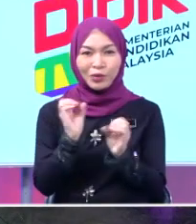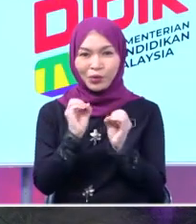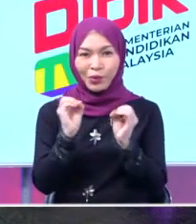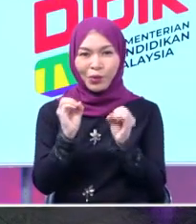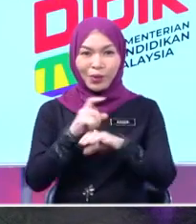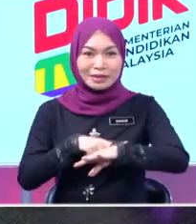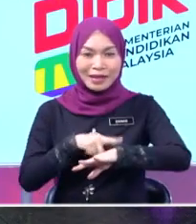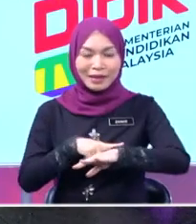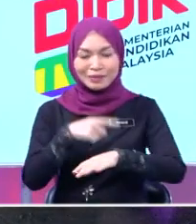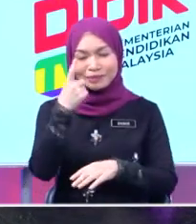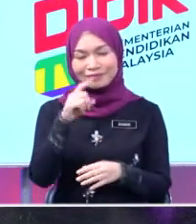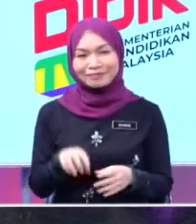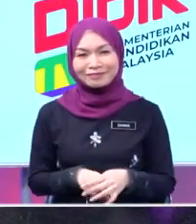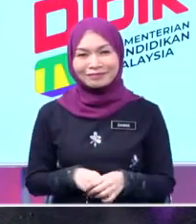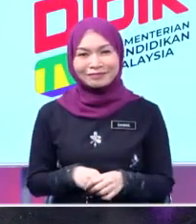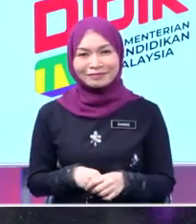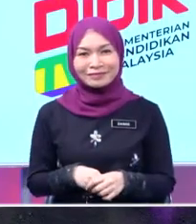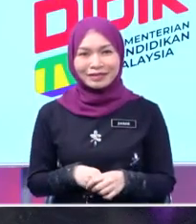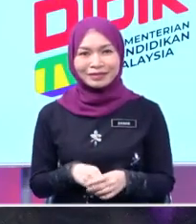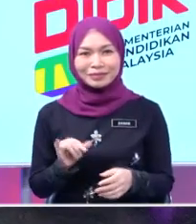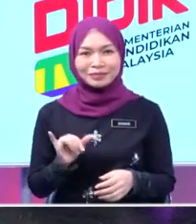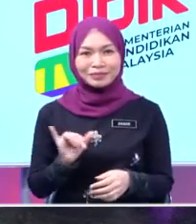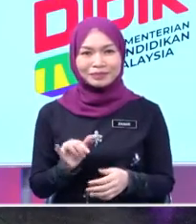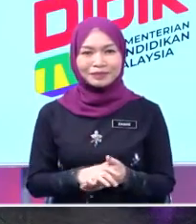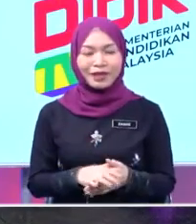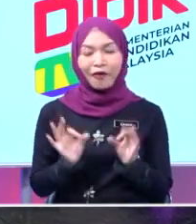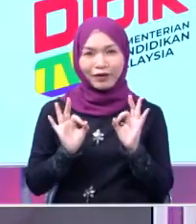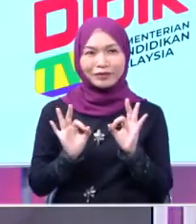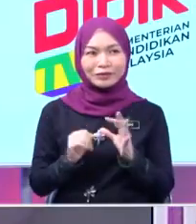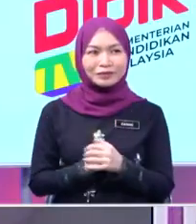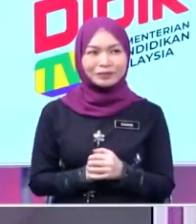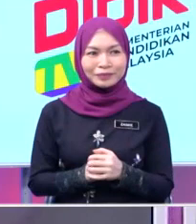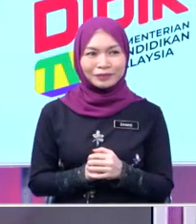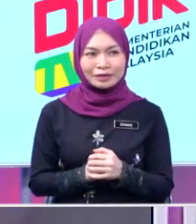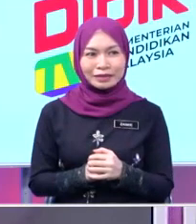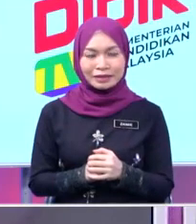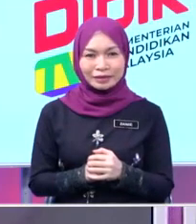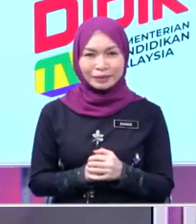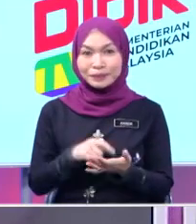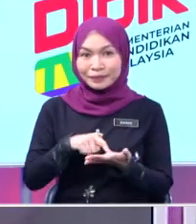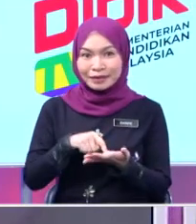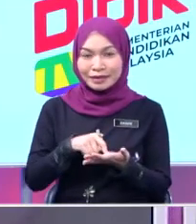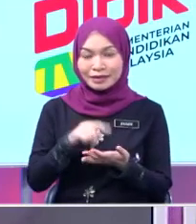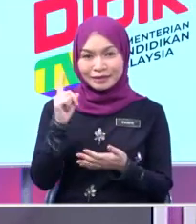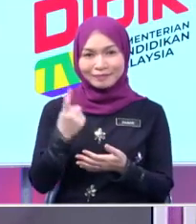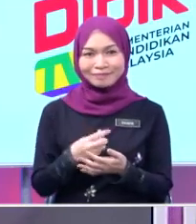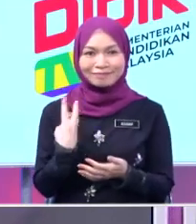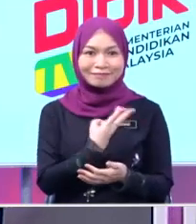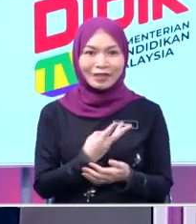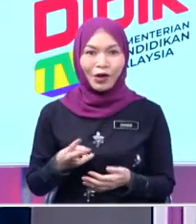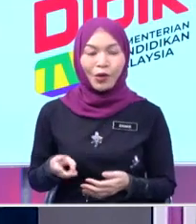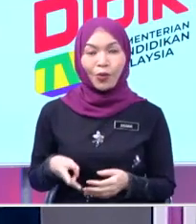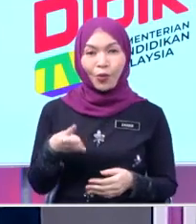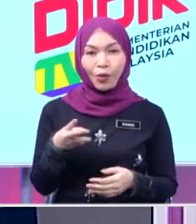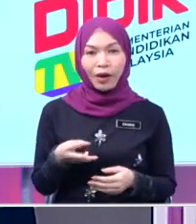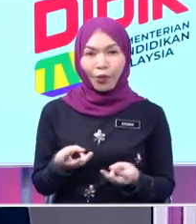done. Okay, so let's move on to the next part, which is something I want to highlight as we write an